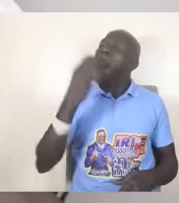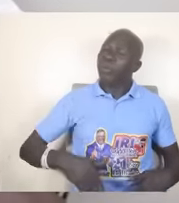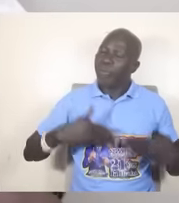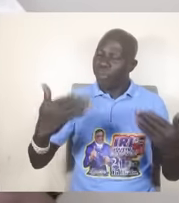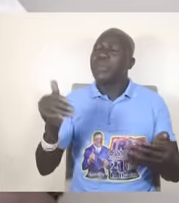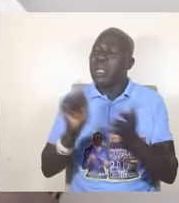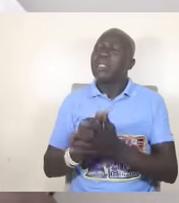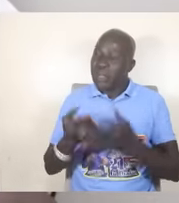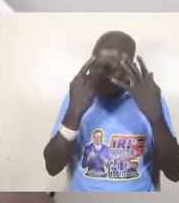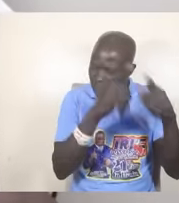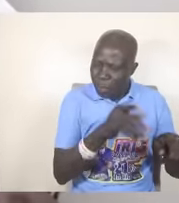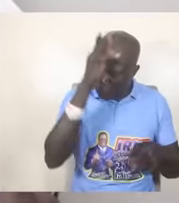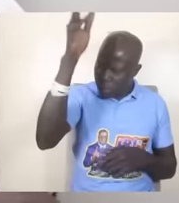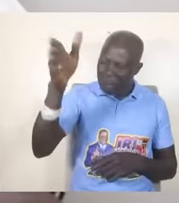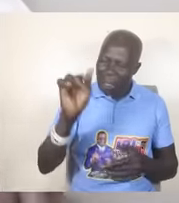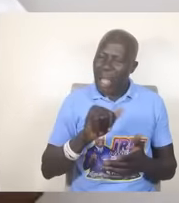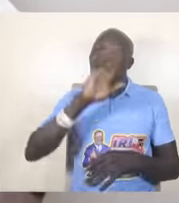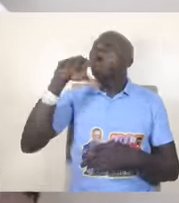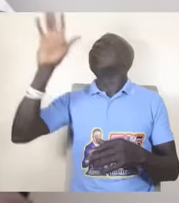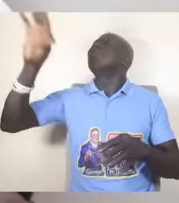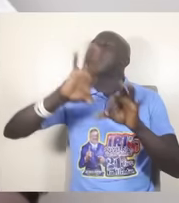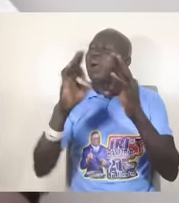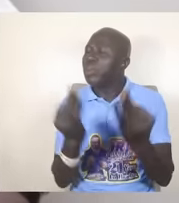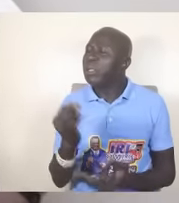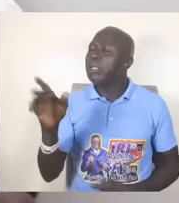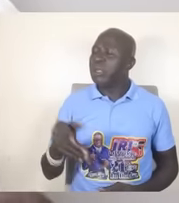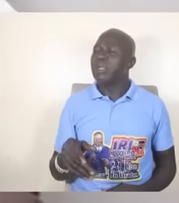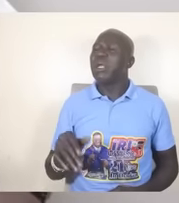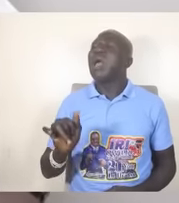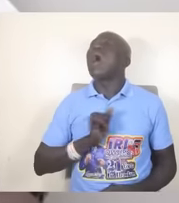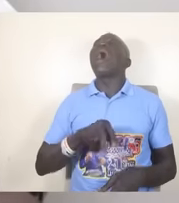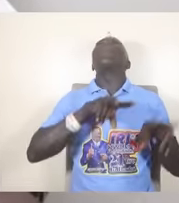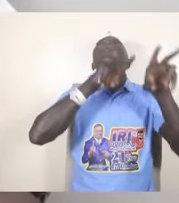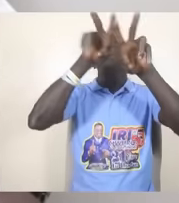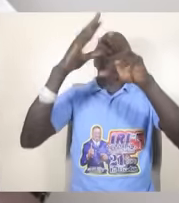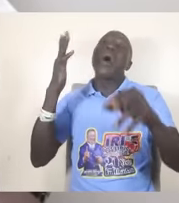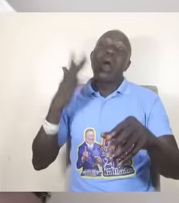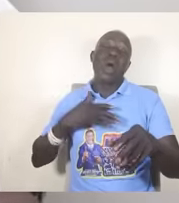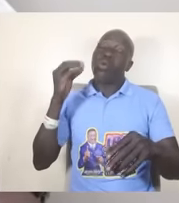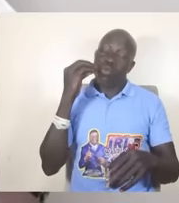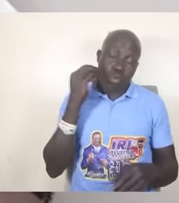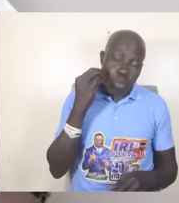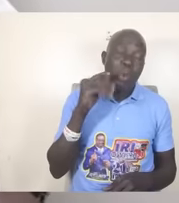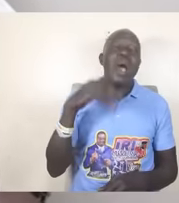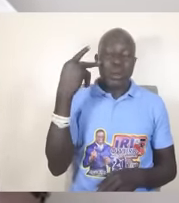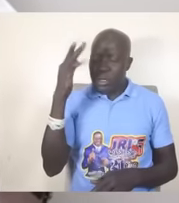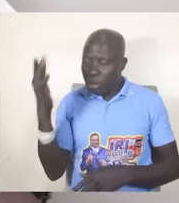confess with God. That is happening. How about your family? I look at our family. I